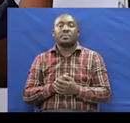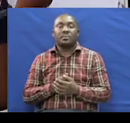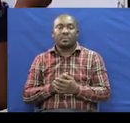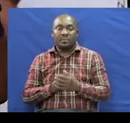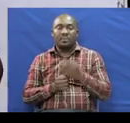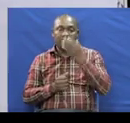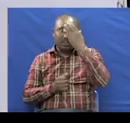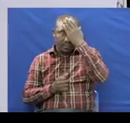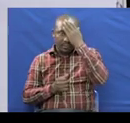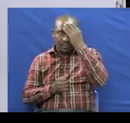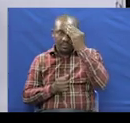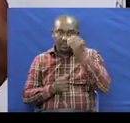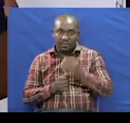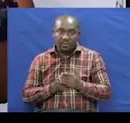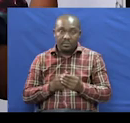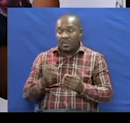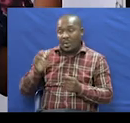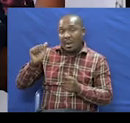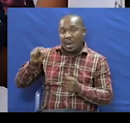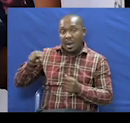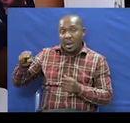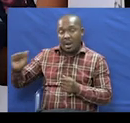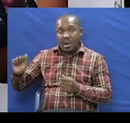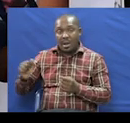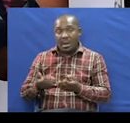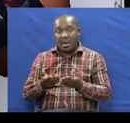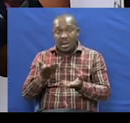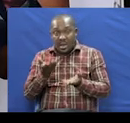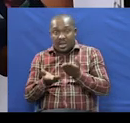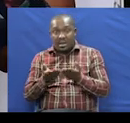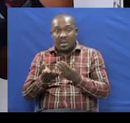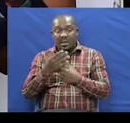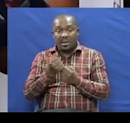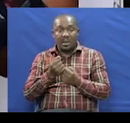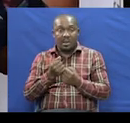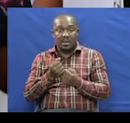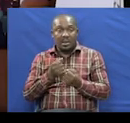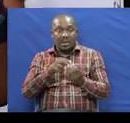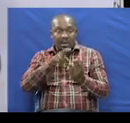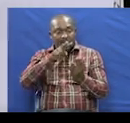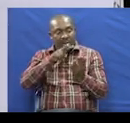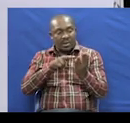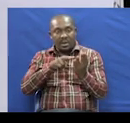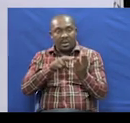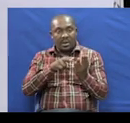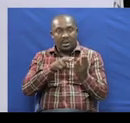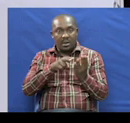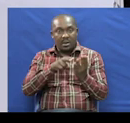Anna can either read the story from the book or listen to the